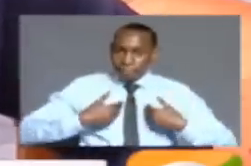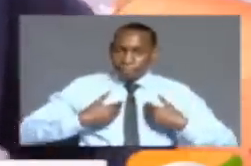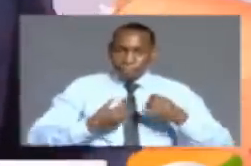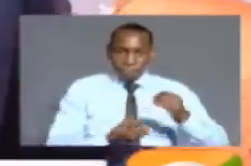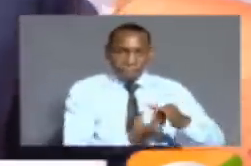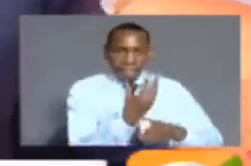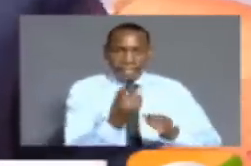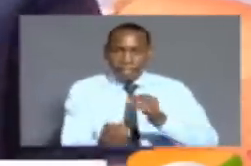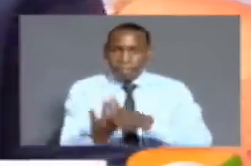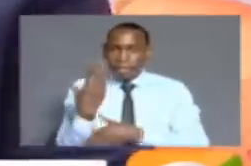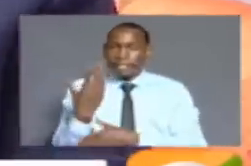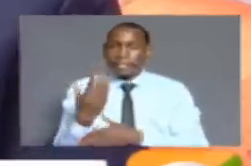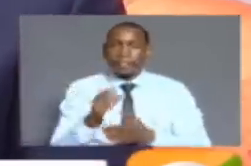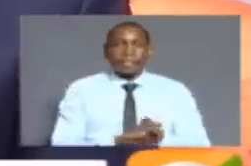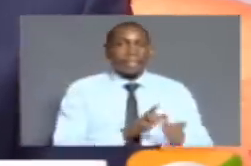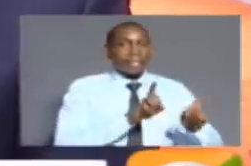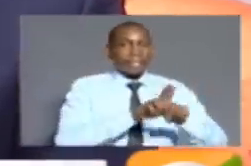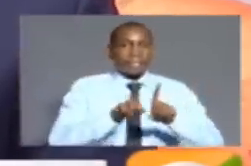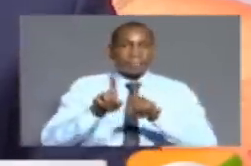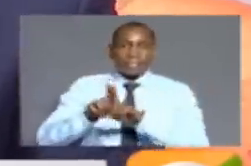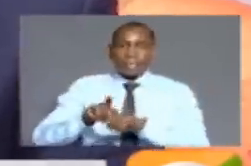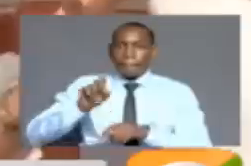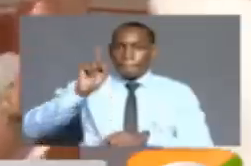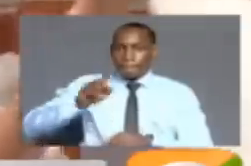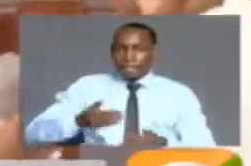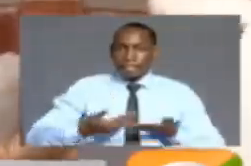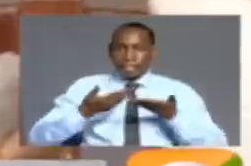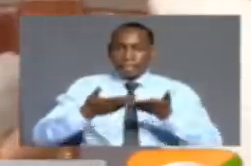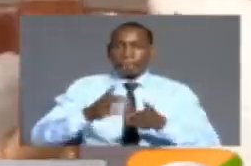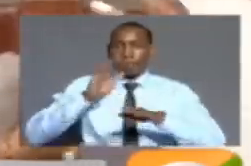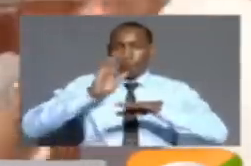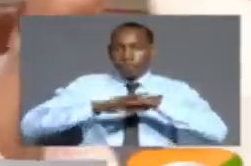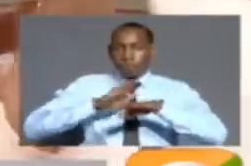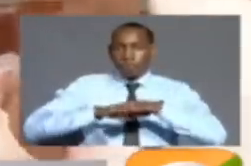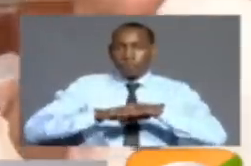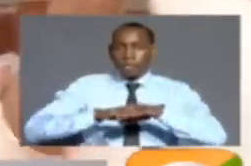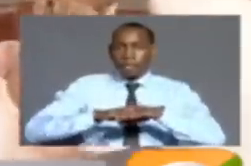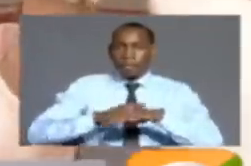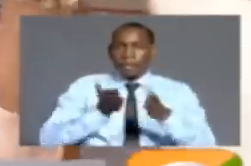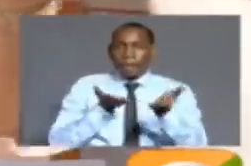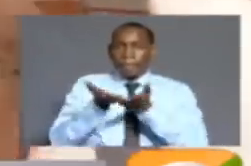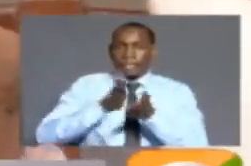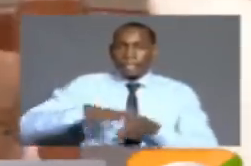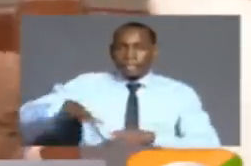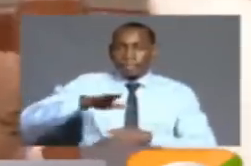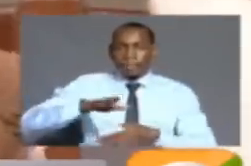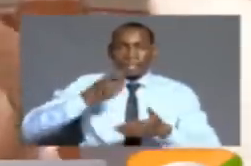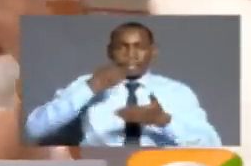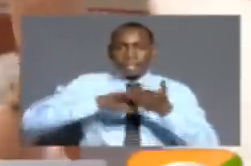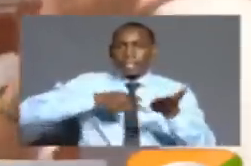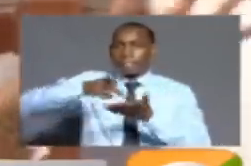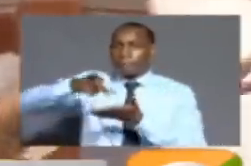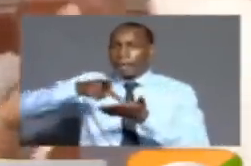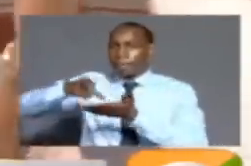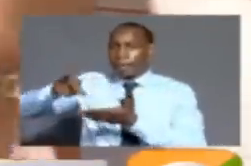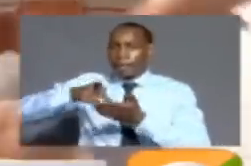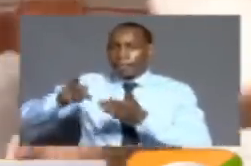grow. Yeah. Alafu. I think we also need to give them a better business environment so that yes. you don't have them paying all these taxes right.